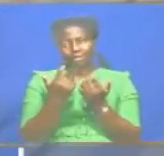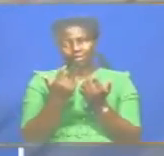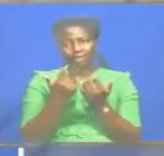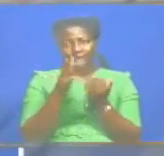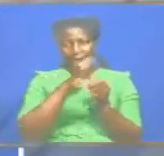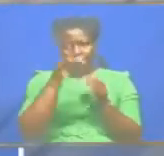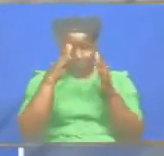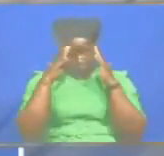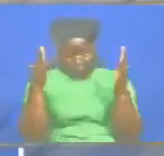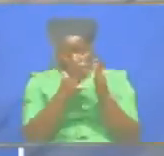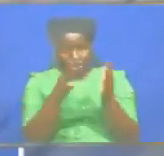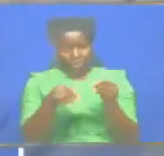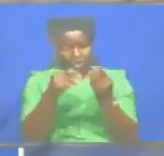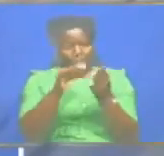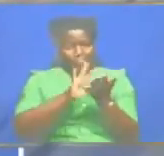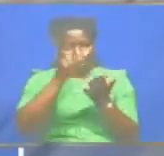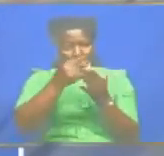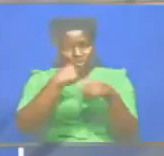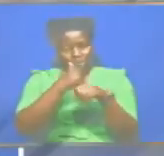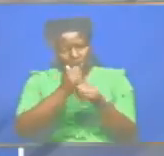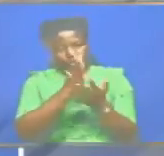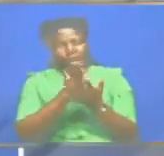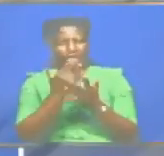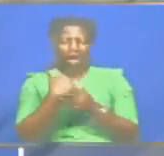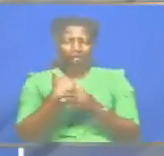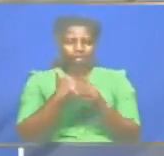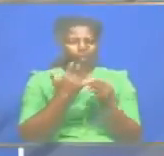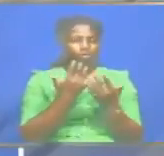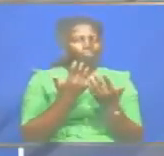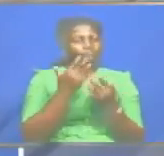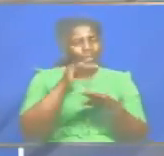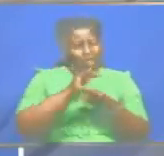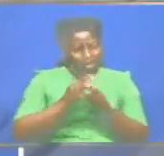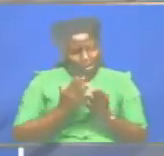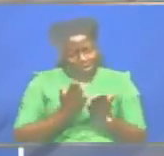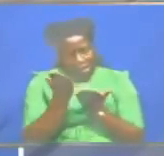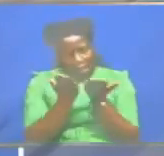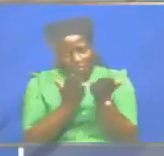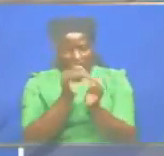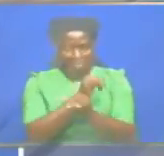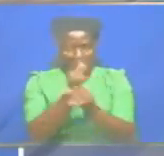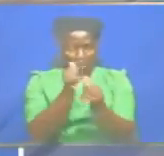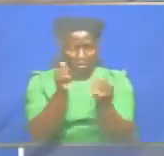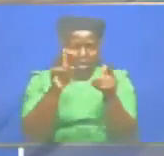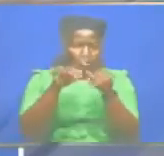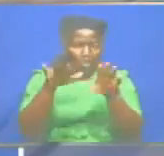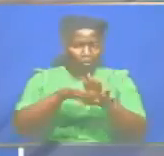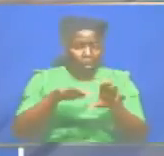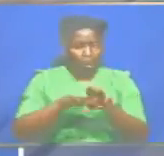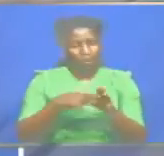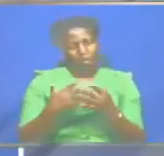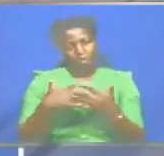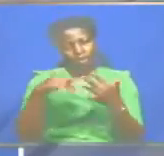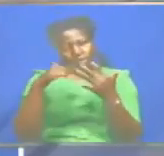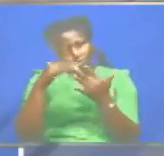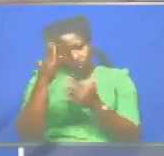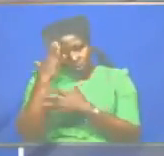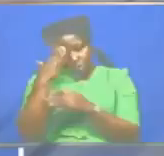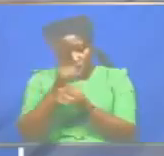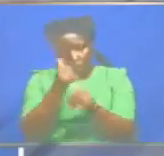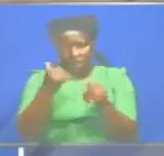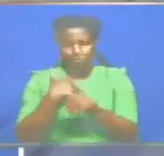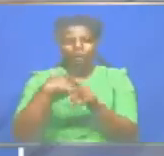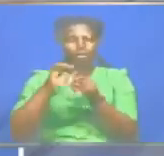to ensure smooth service delivery to members despite the challenges posed by COVID-19